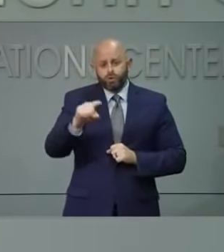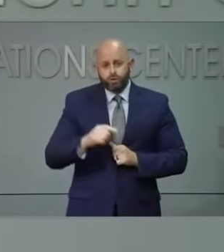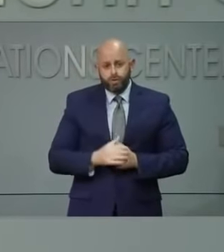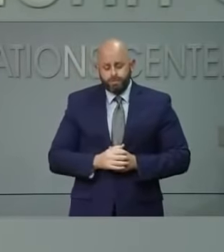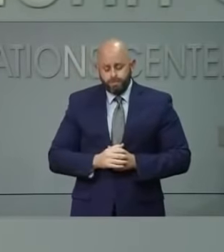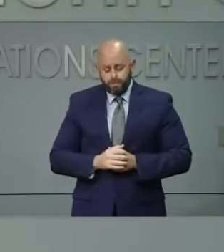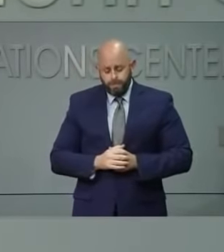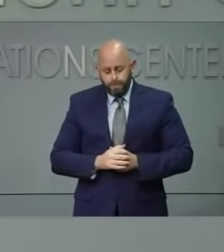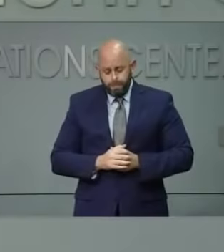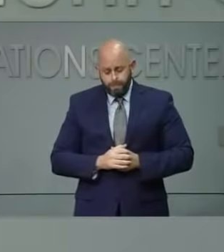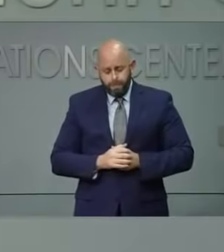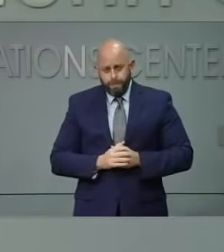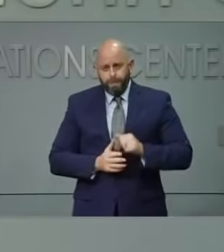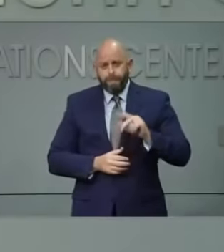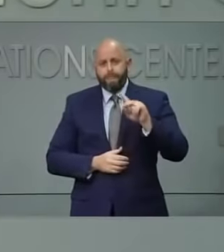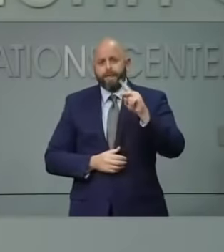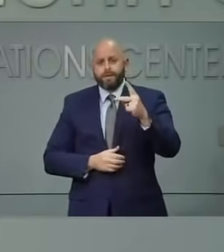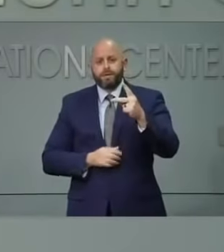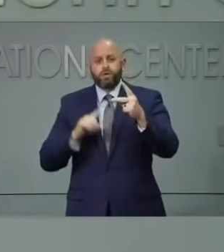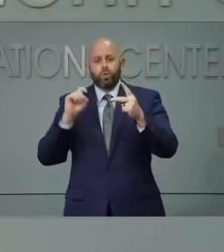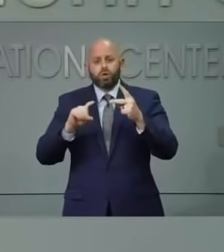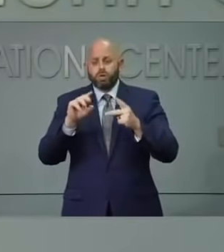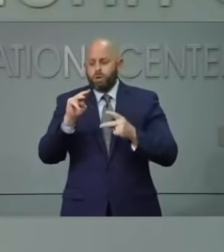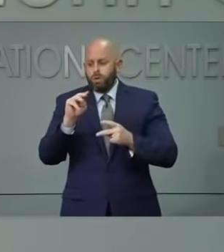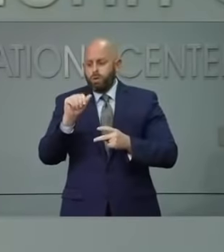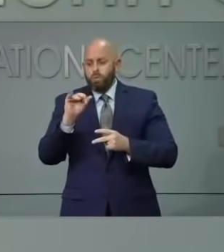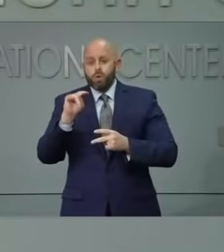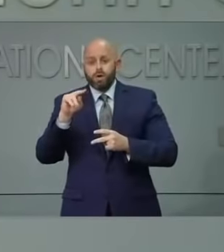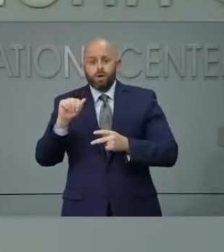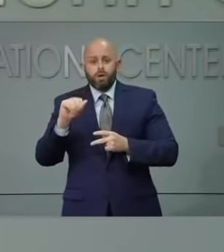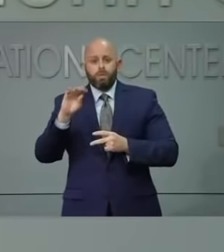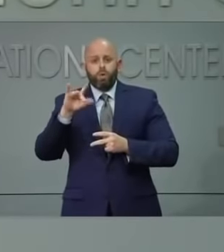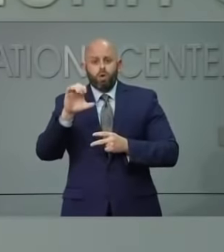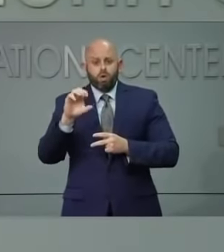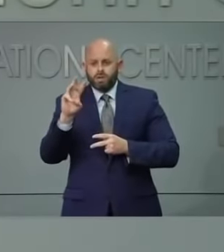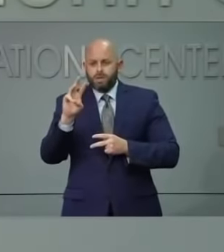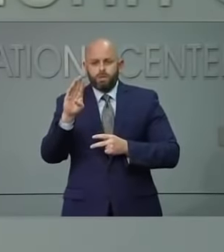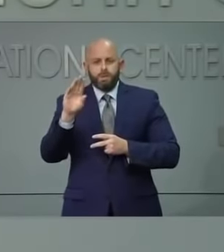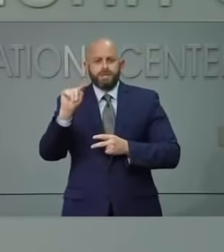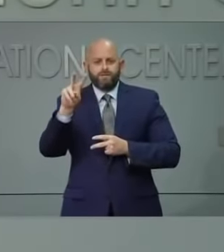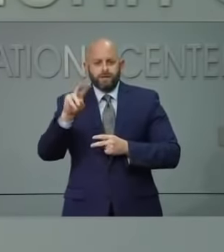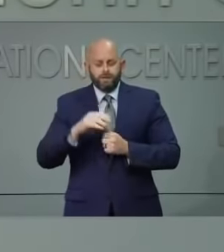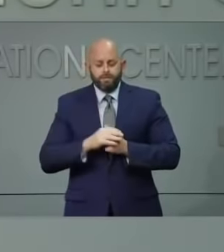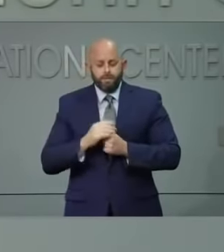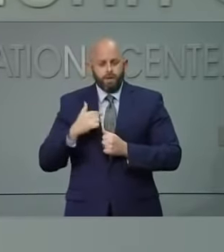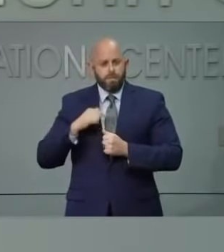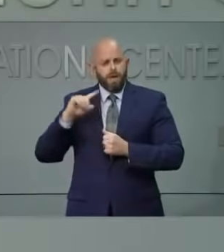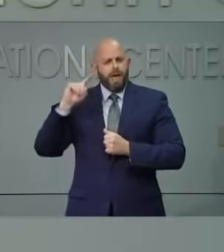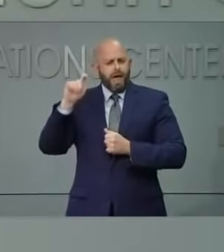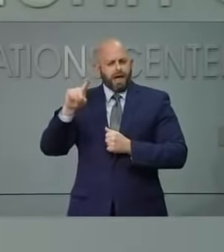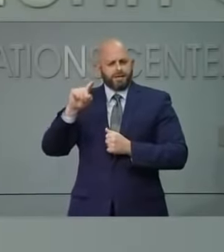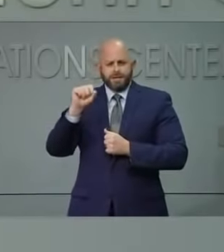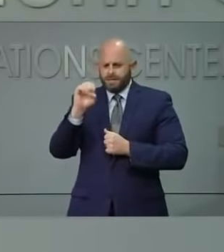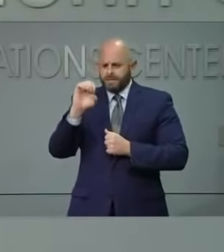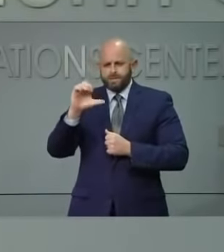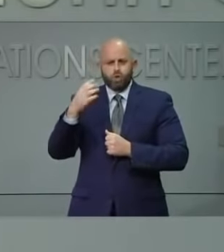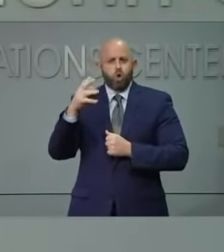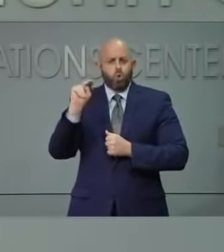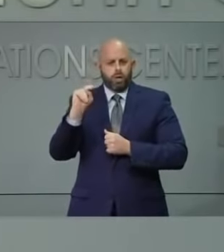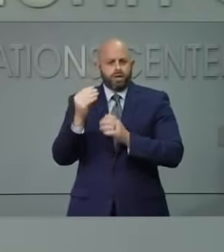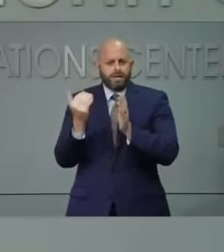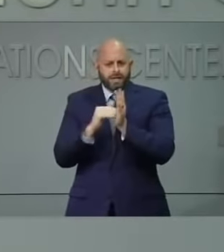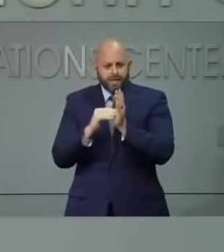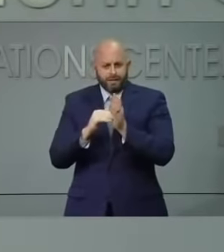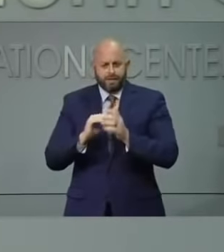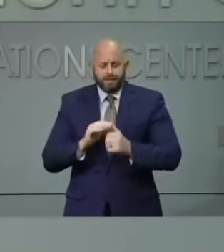We have a follow-up, Maureen O'Boyle, WBTV. Dr. Cohen, if I could ask you, please, could you speak to those